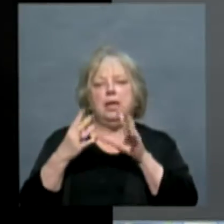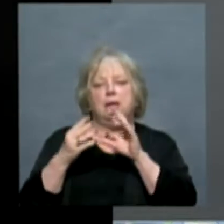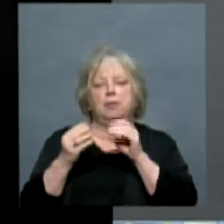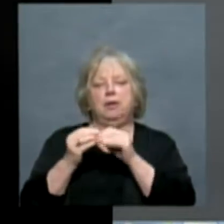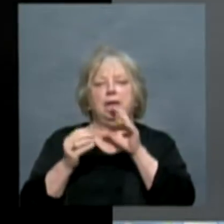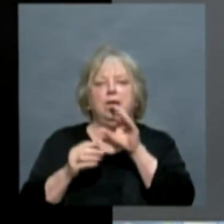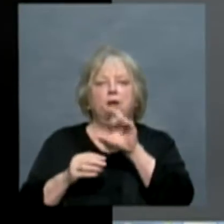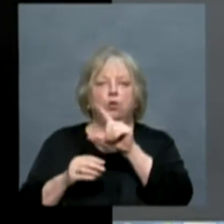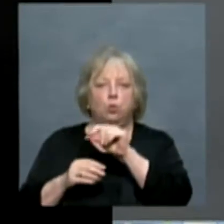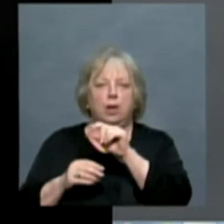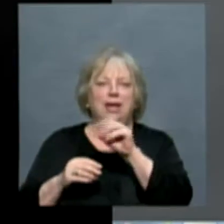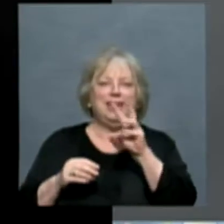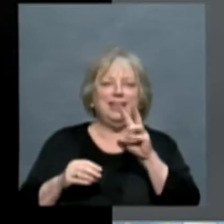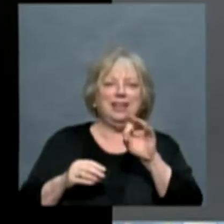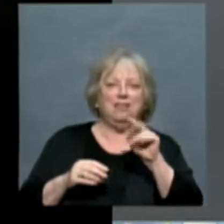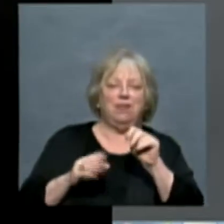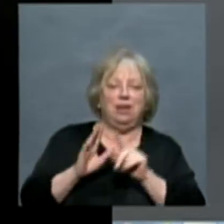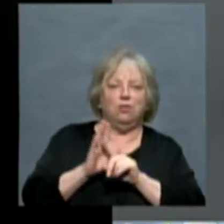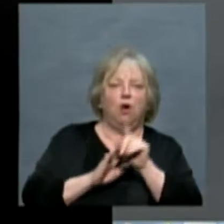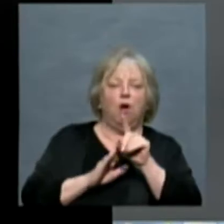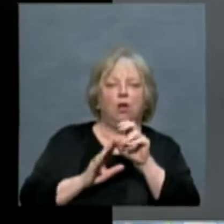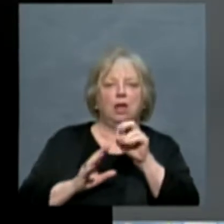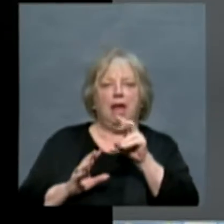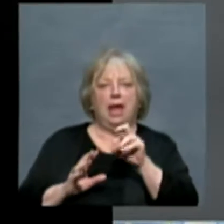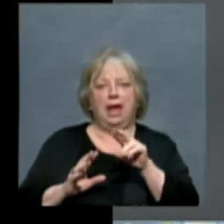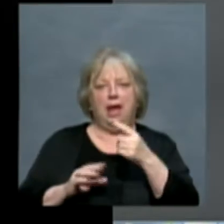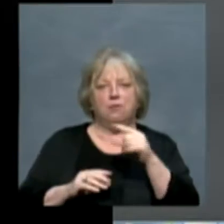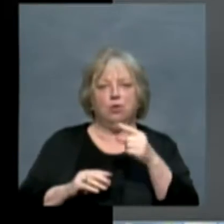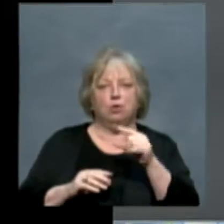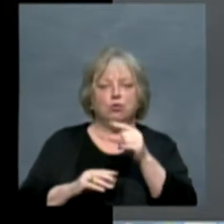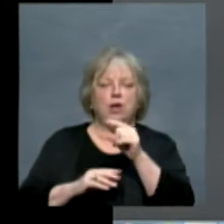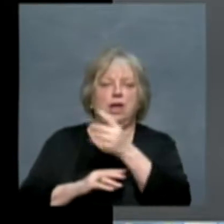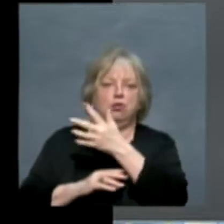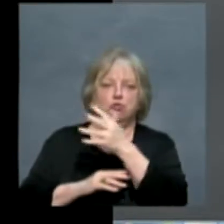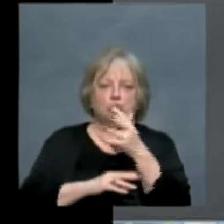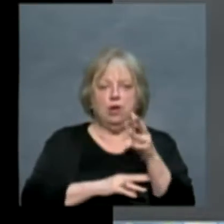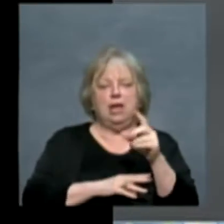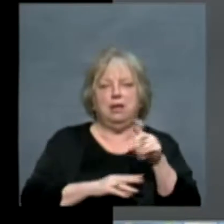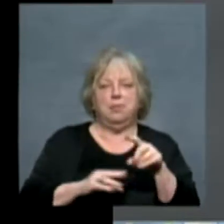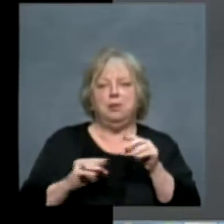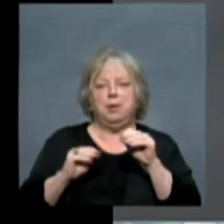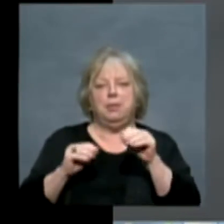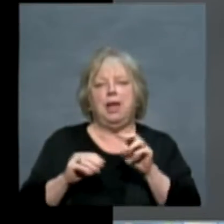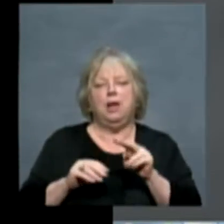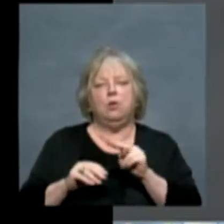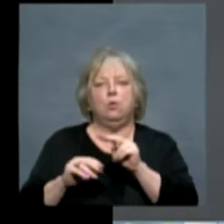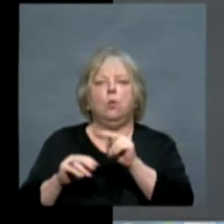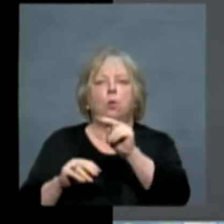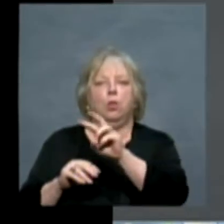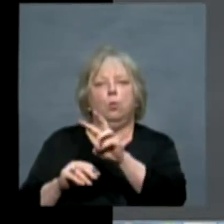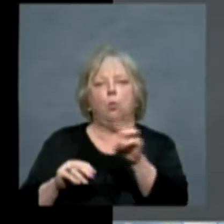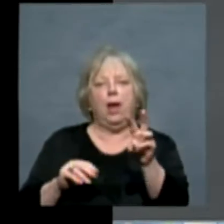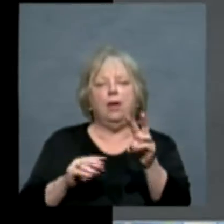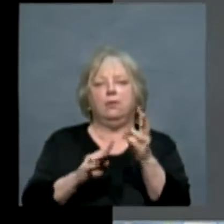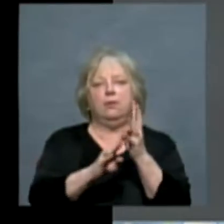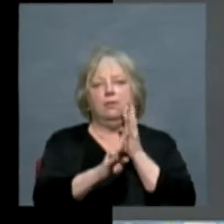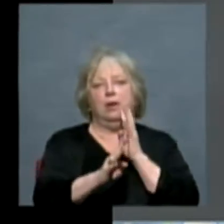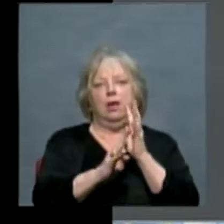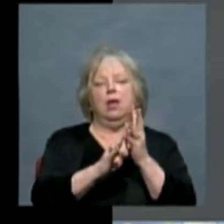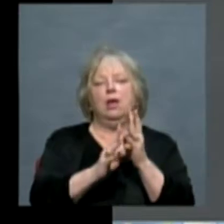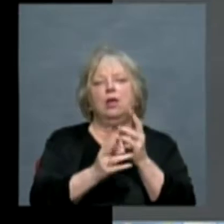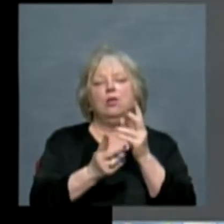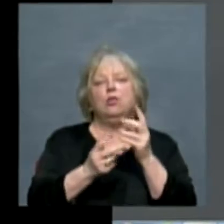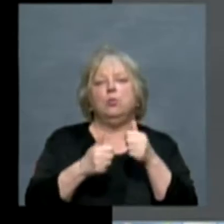6-foot-tall evergreen trees planted 15 feet on center is to be planted northwest of the sports field to provide screening for